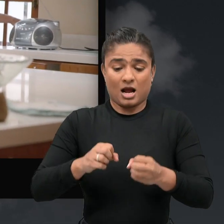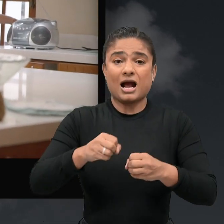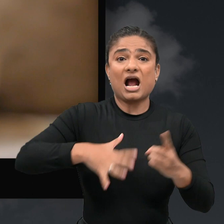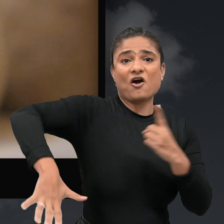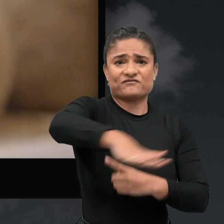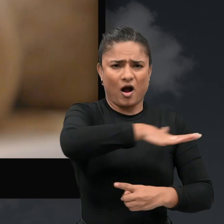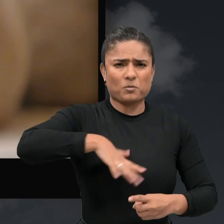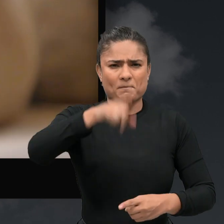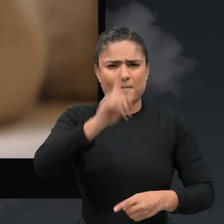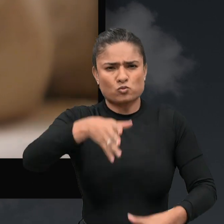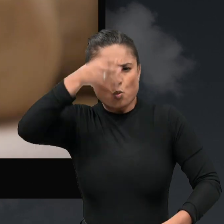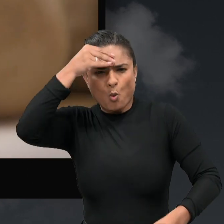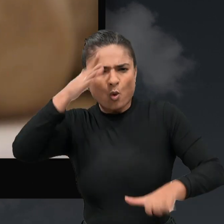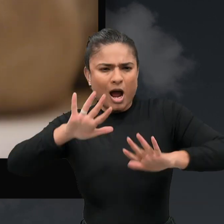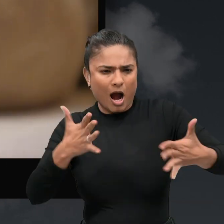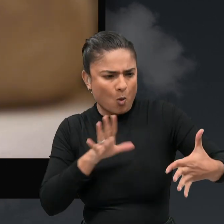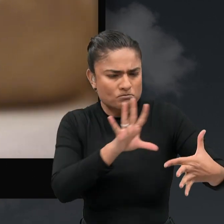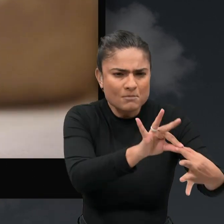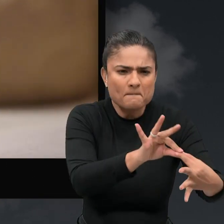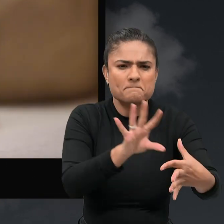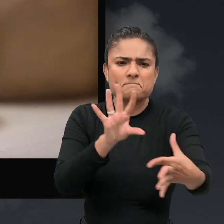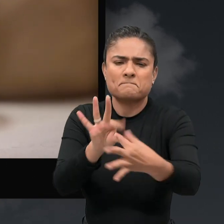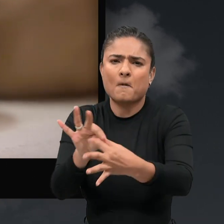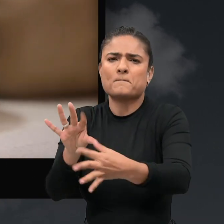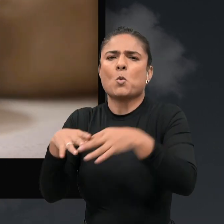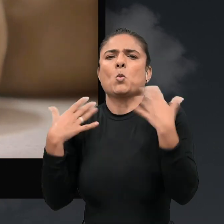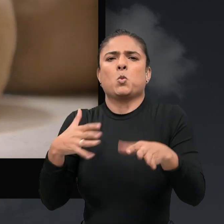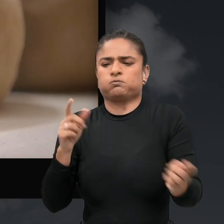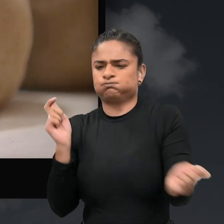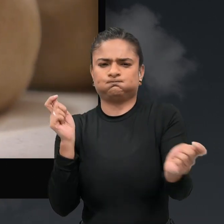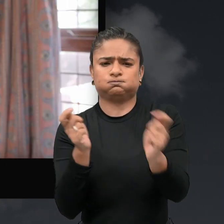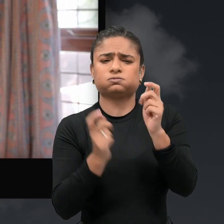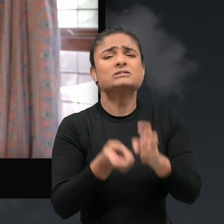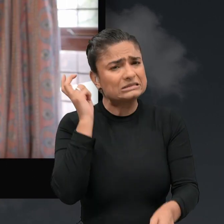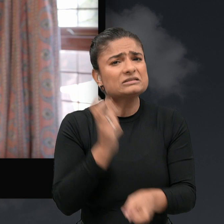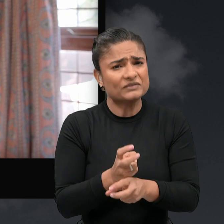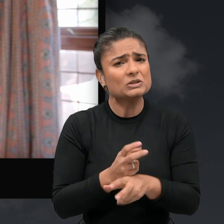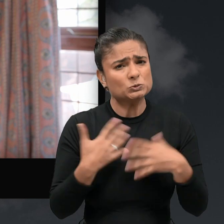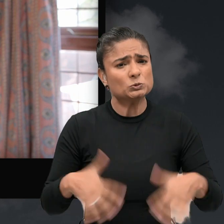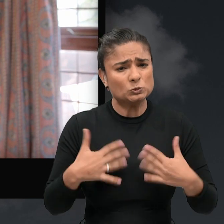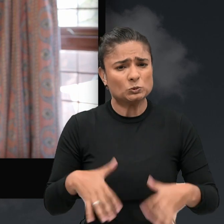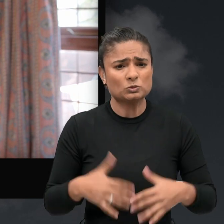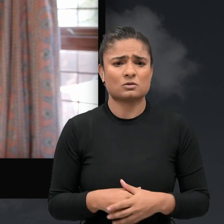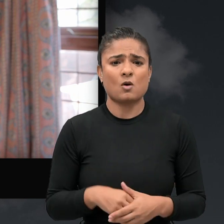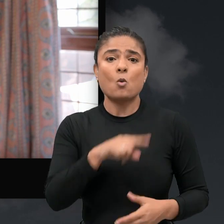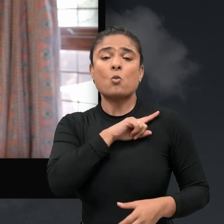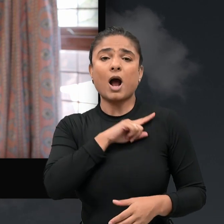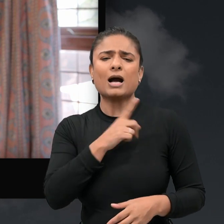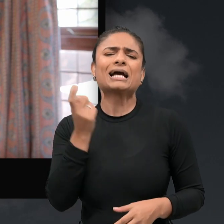Learning, how to relate to the environment in such a different way has been very